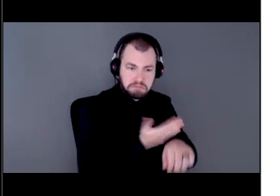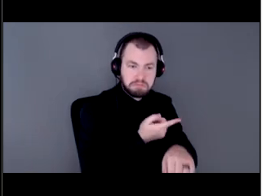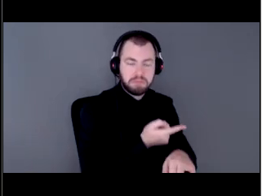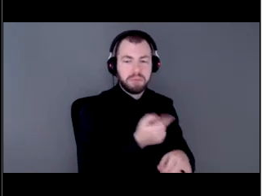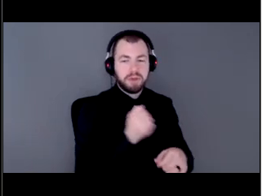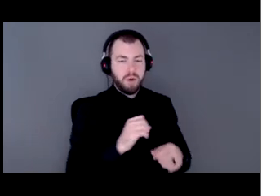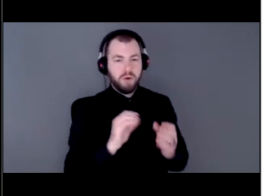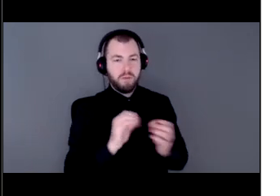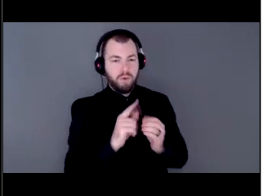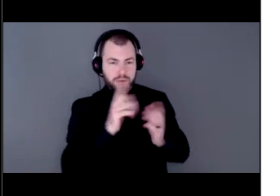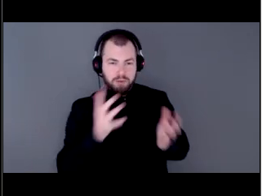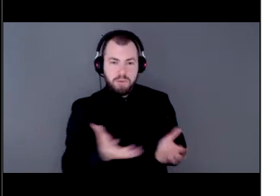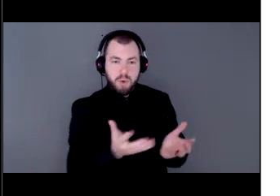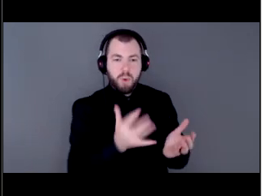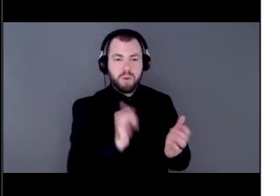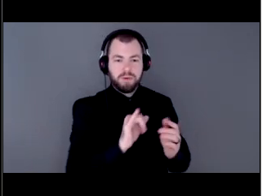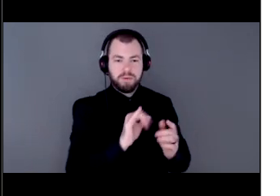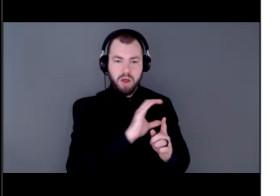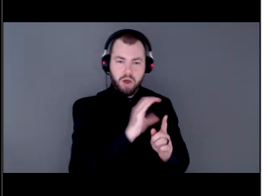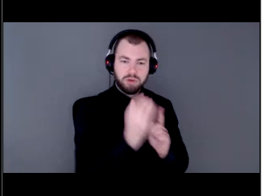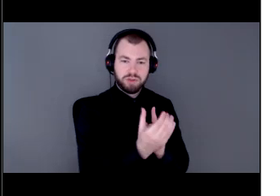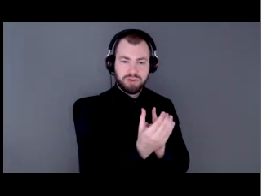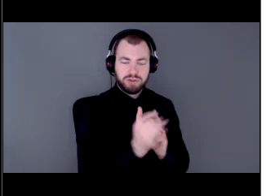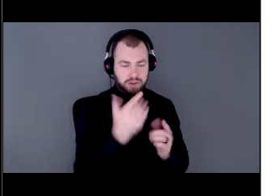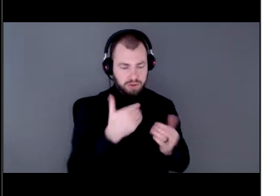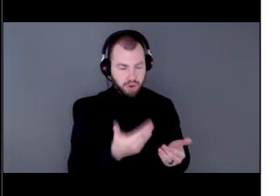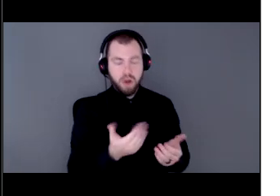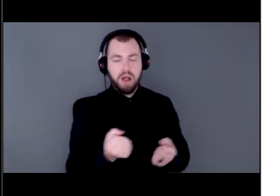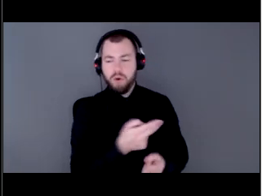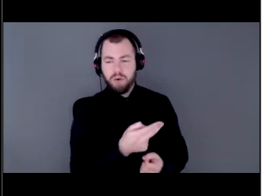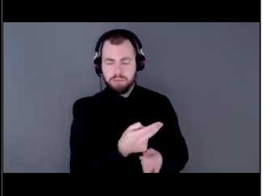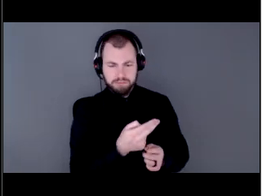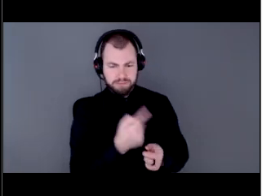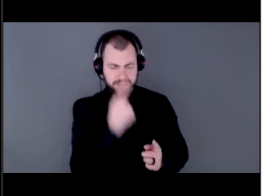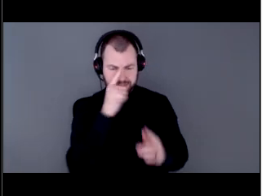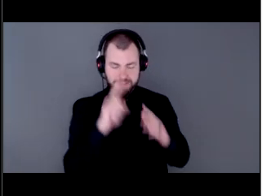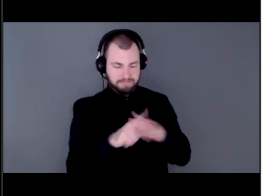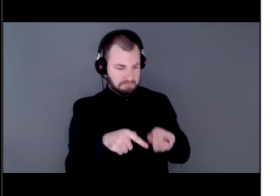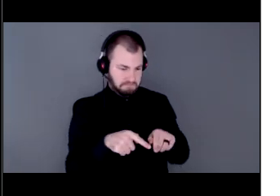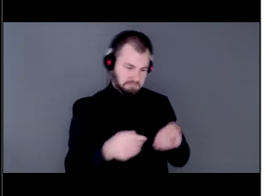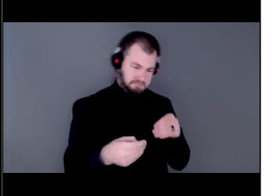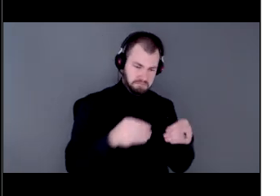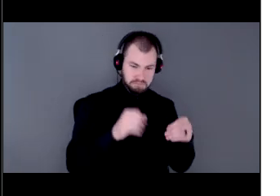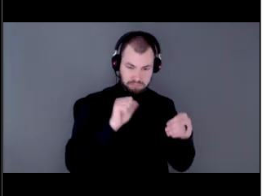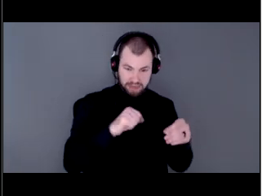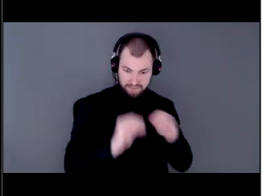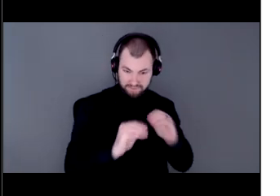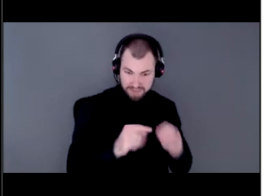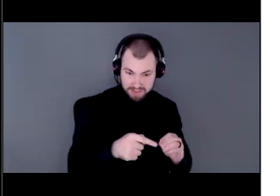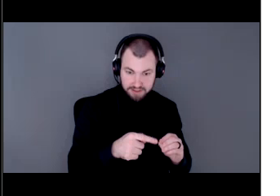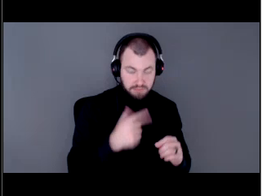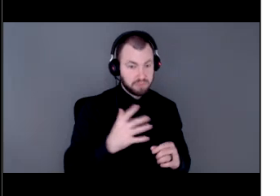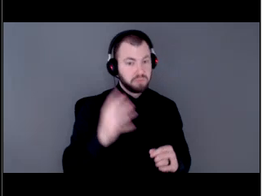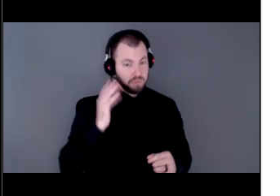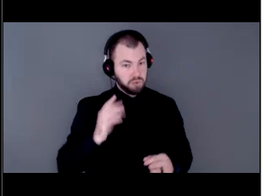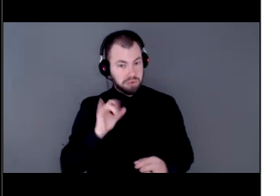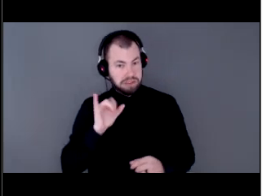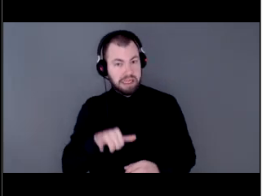the culture in general, that before you throw it out, think about like, wait, can I fix this? Because it's something that we used to do in the olden